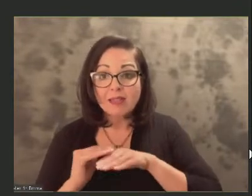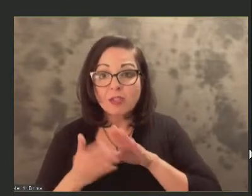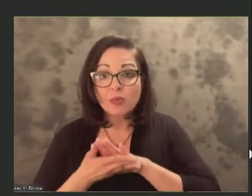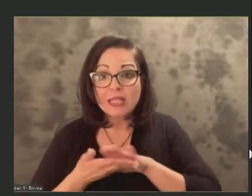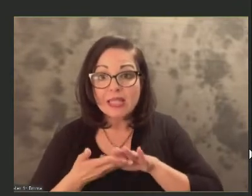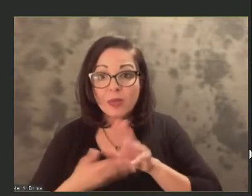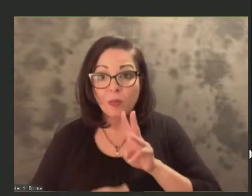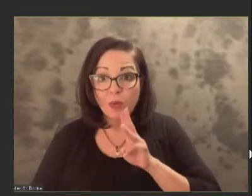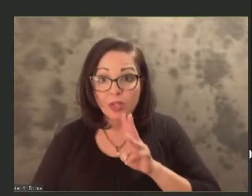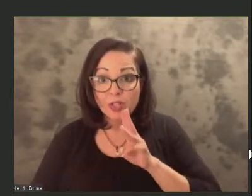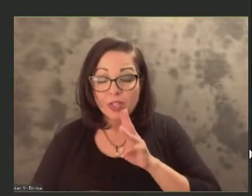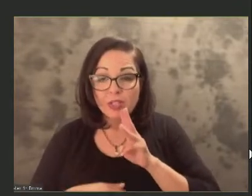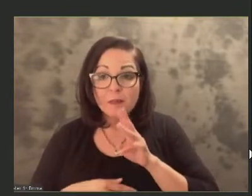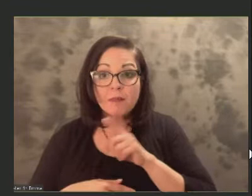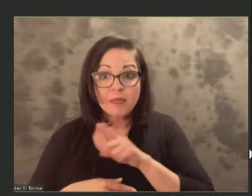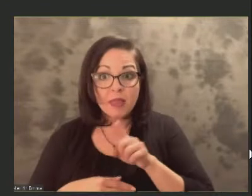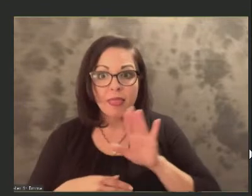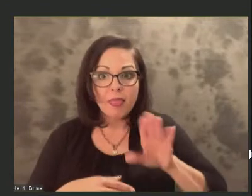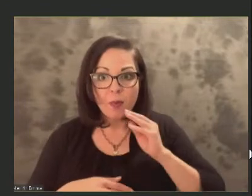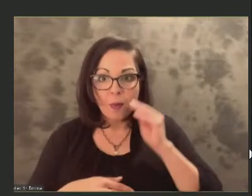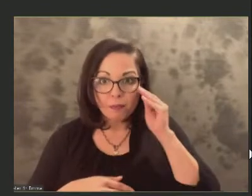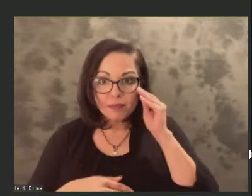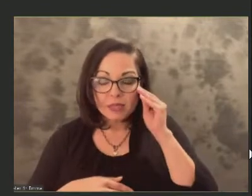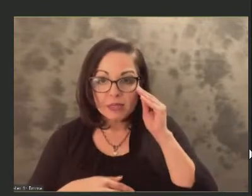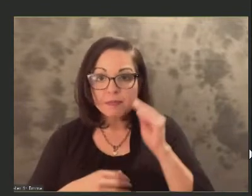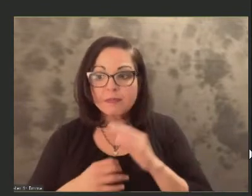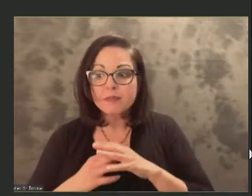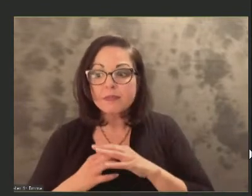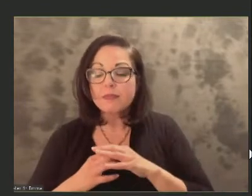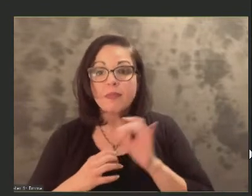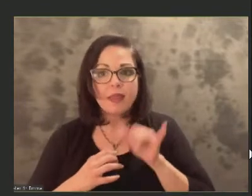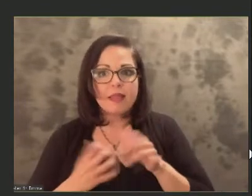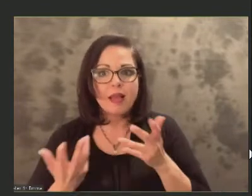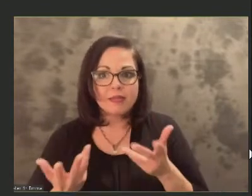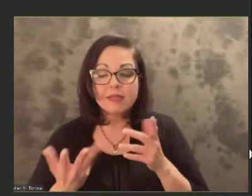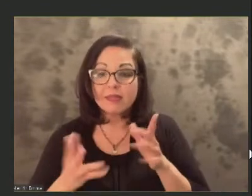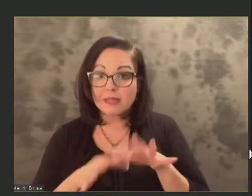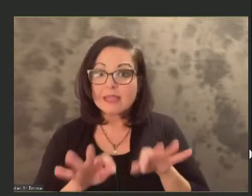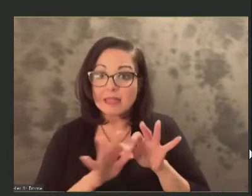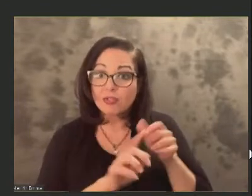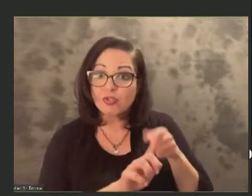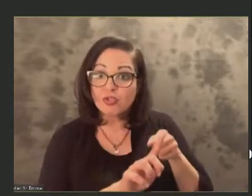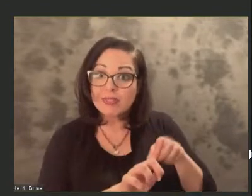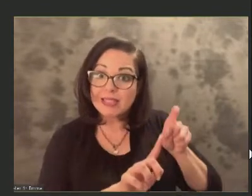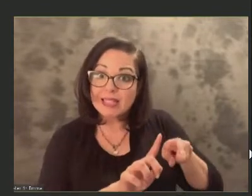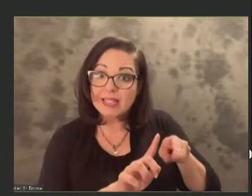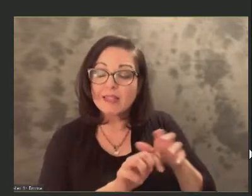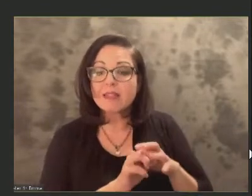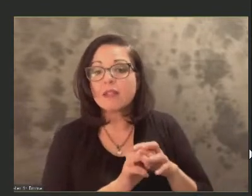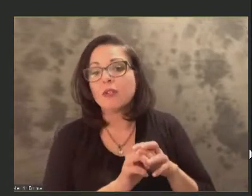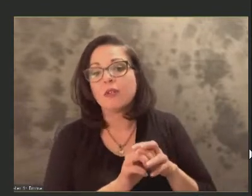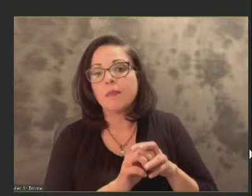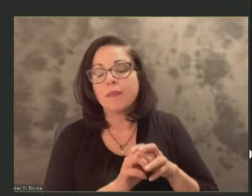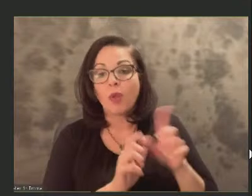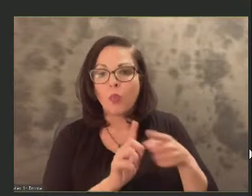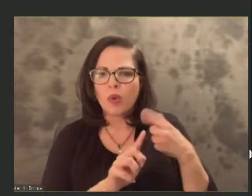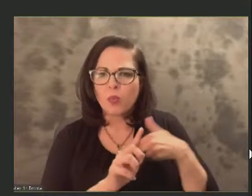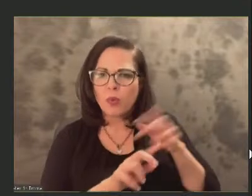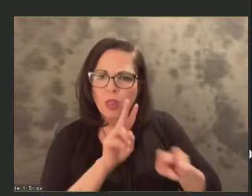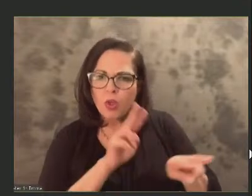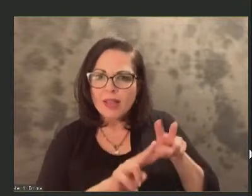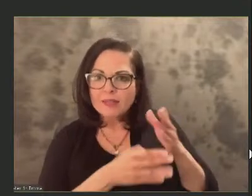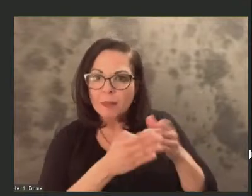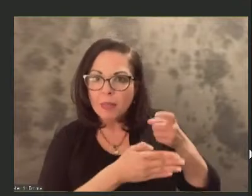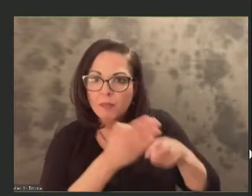water in their homes. And that's going to be essential and a need. And when we look at some of the prices